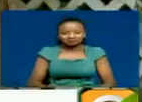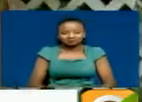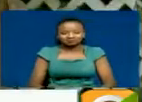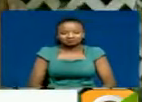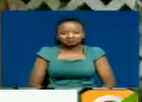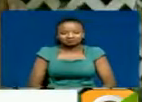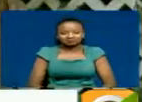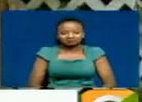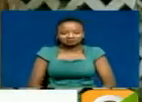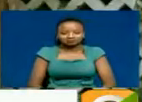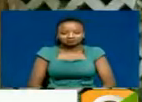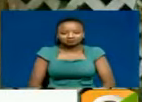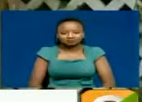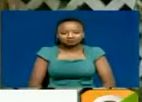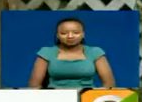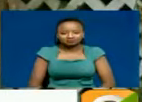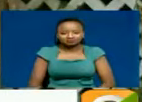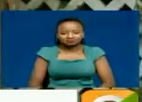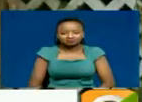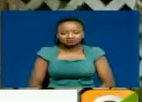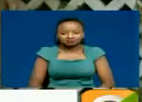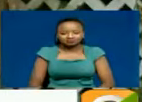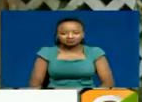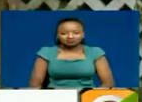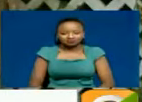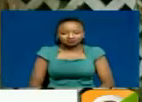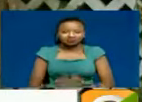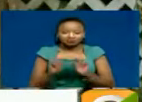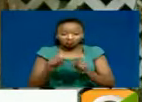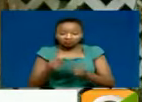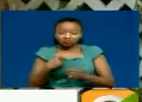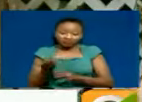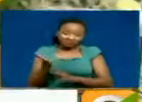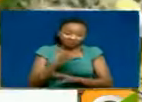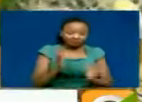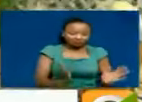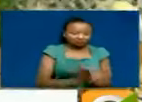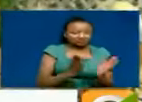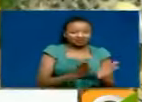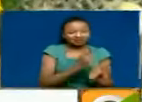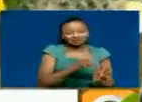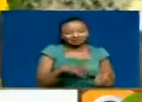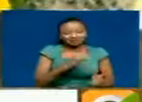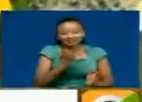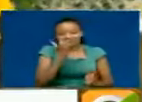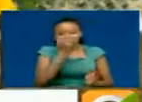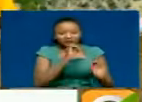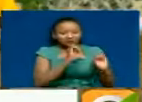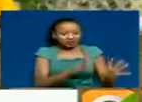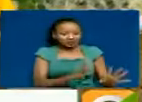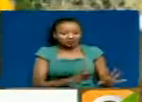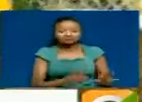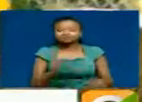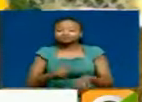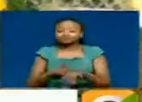So like people can be able to live a dignified life like I got the chance to. Upon returning to Kenya